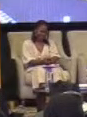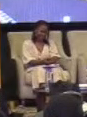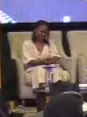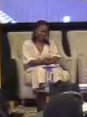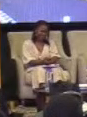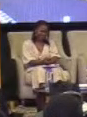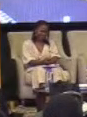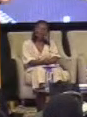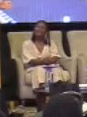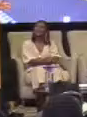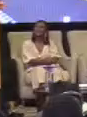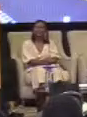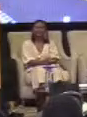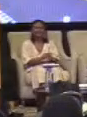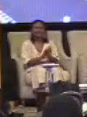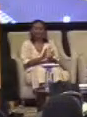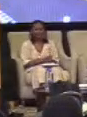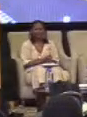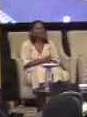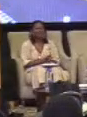Fantastic. A round of applause.